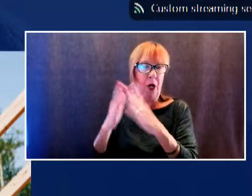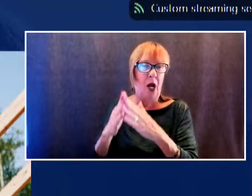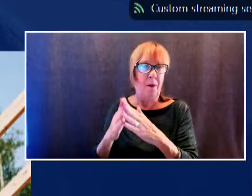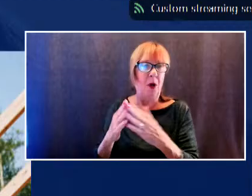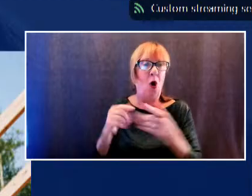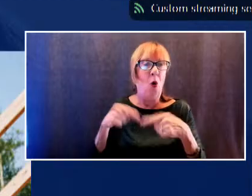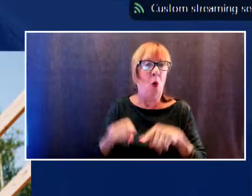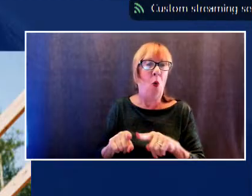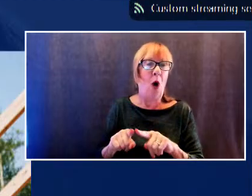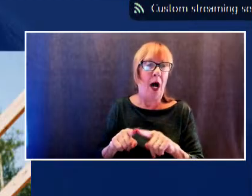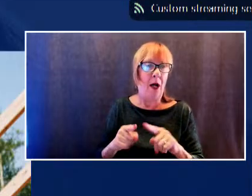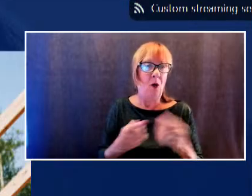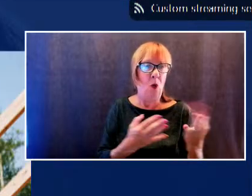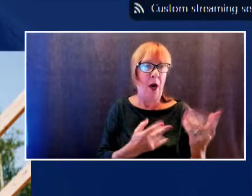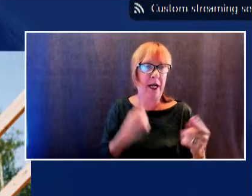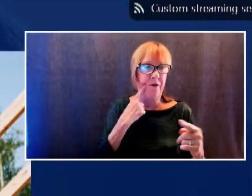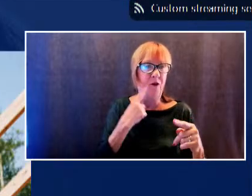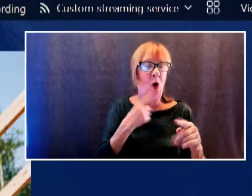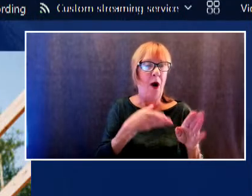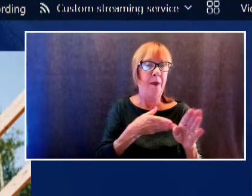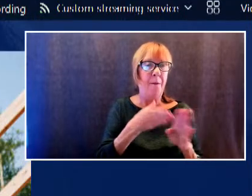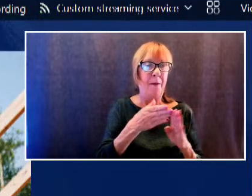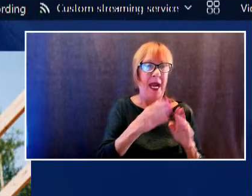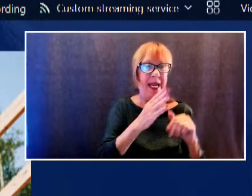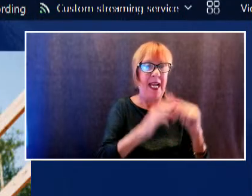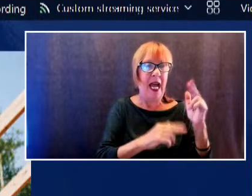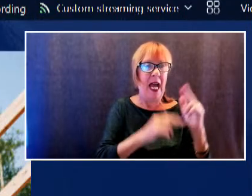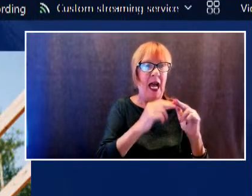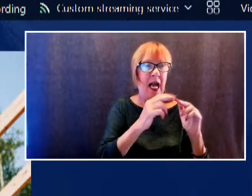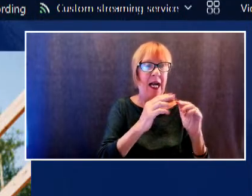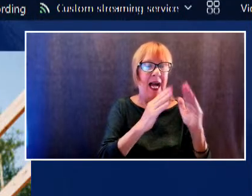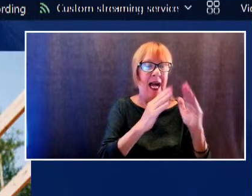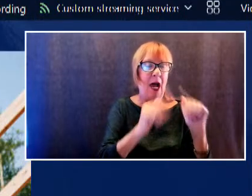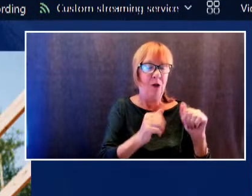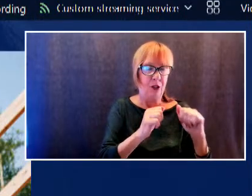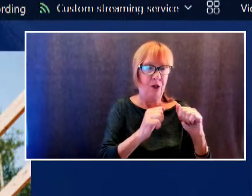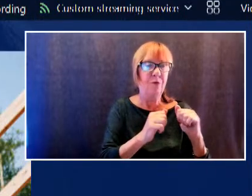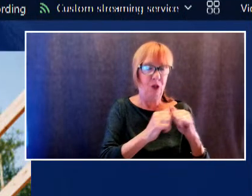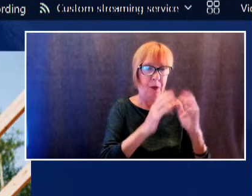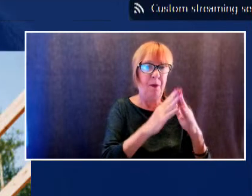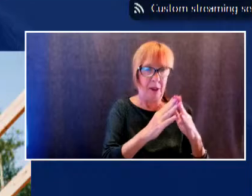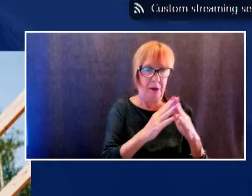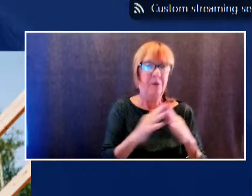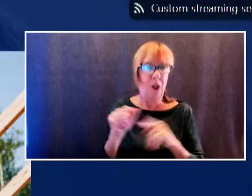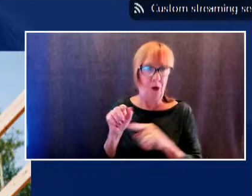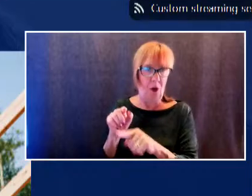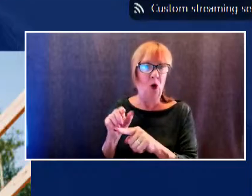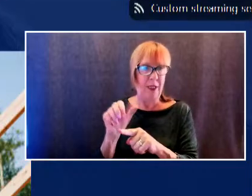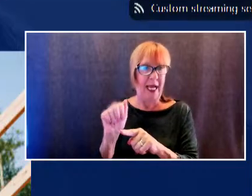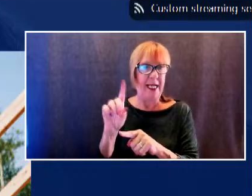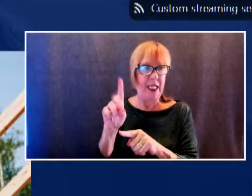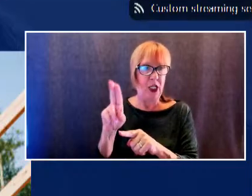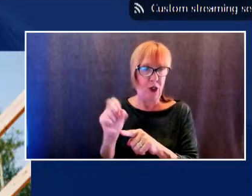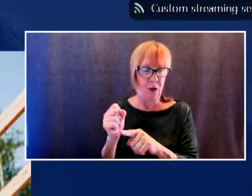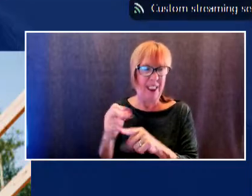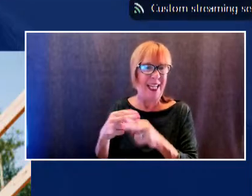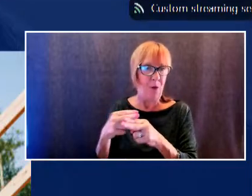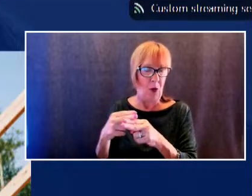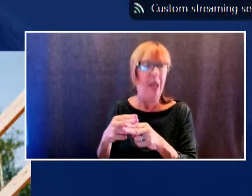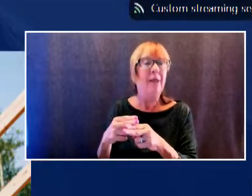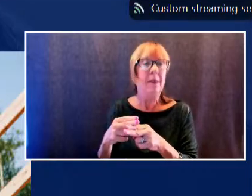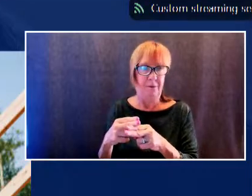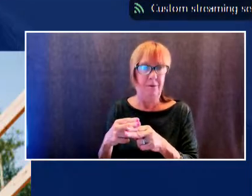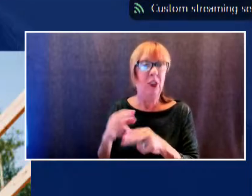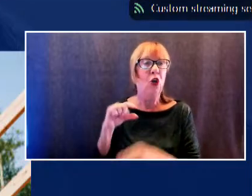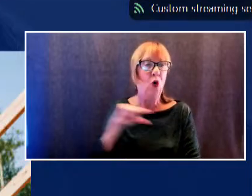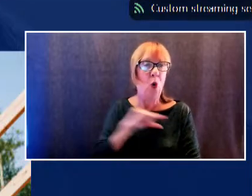be rebuilt also. Those standalone ADUs also qualify. Commercial, multifamily housing, and